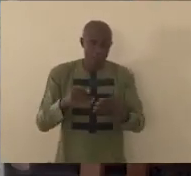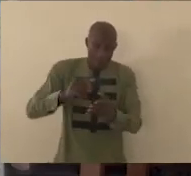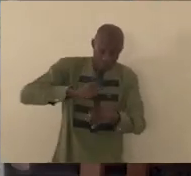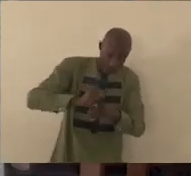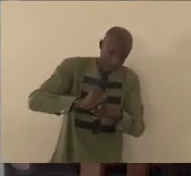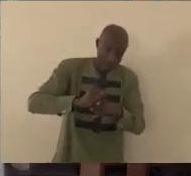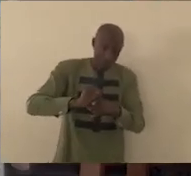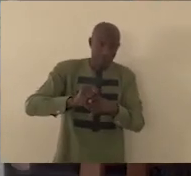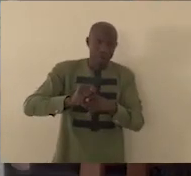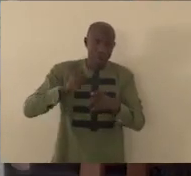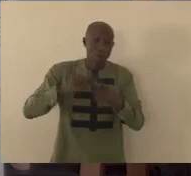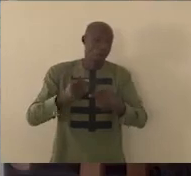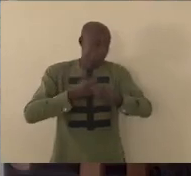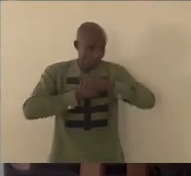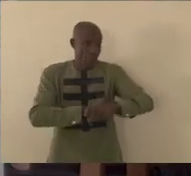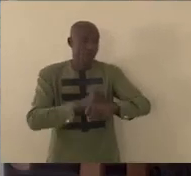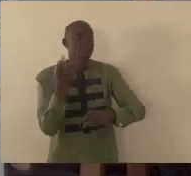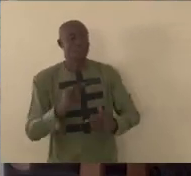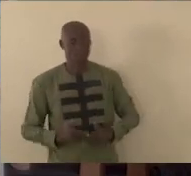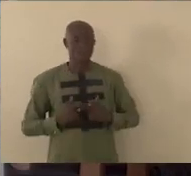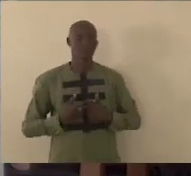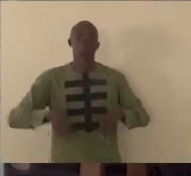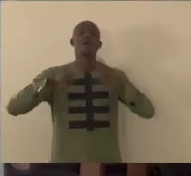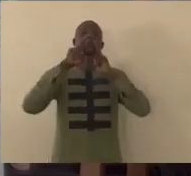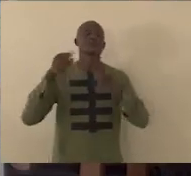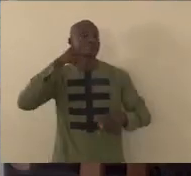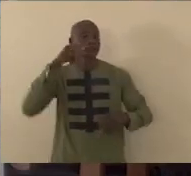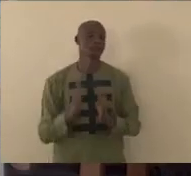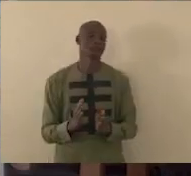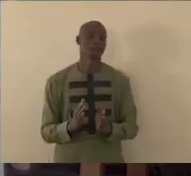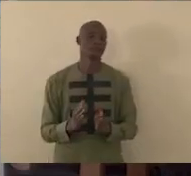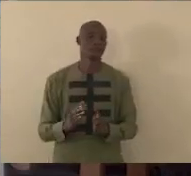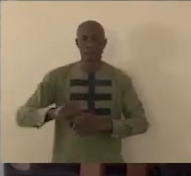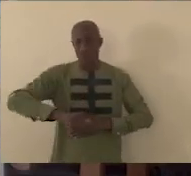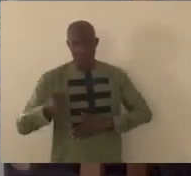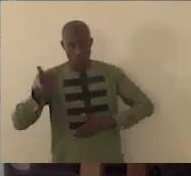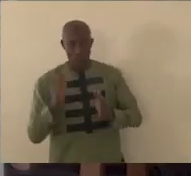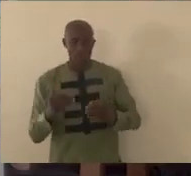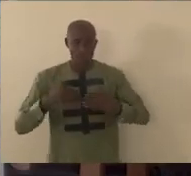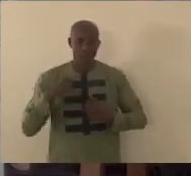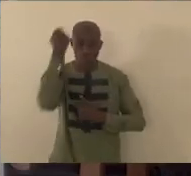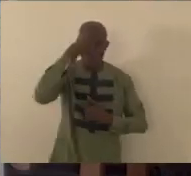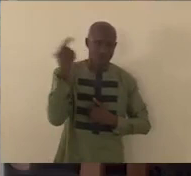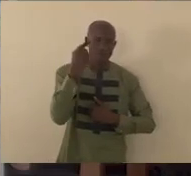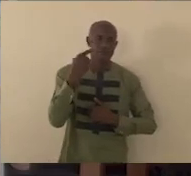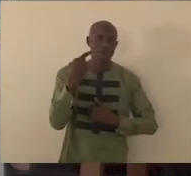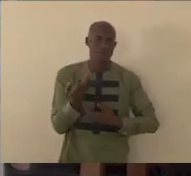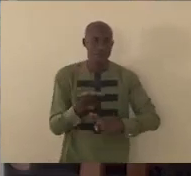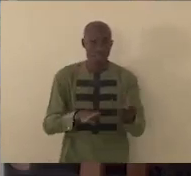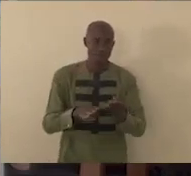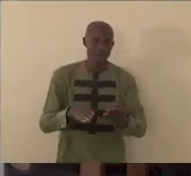with guns and paid to secure the lives of innocent Nigerians. Others have faced untimely